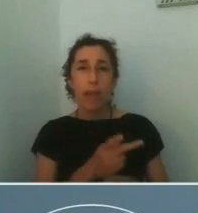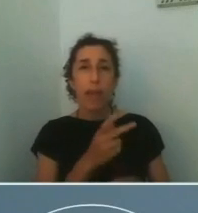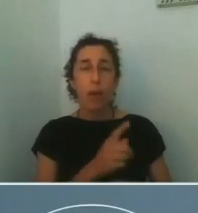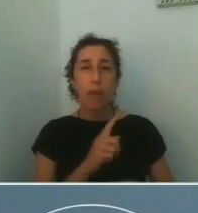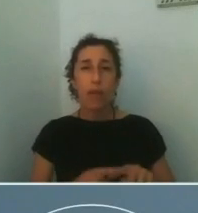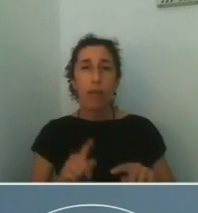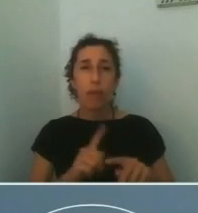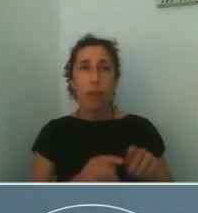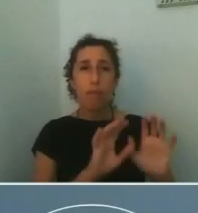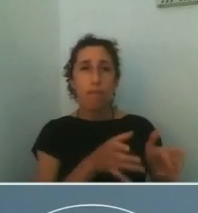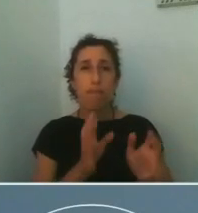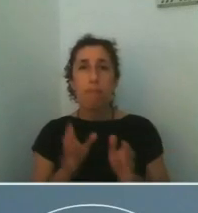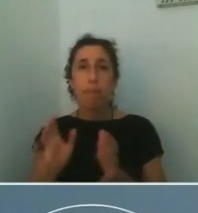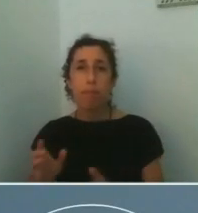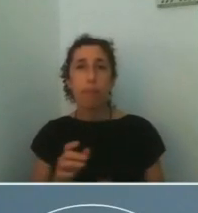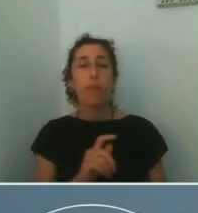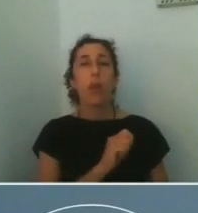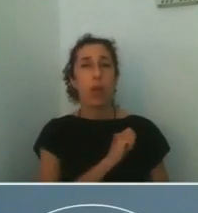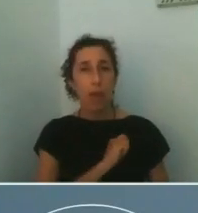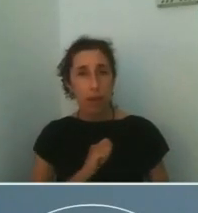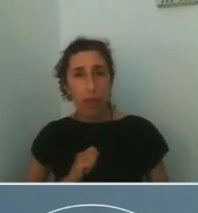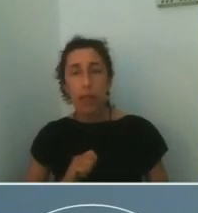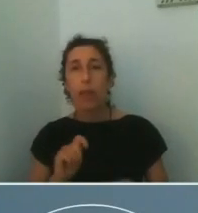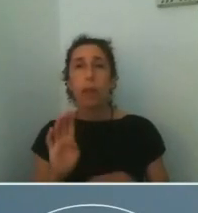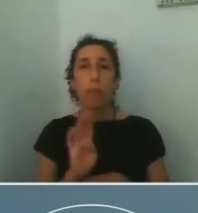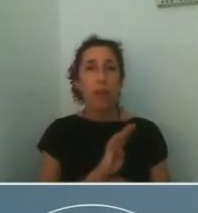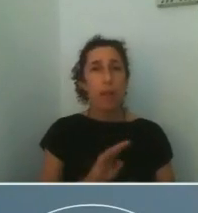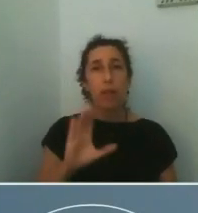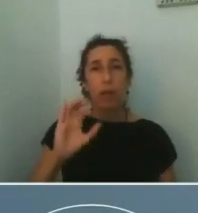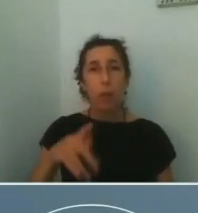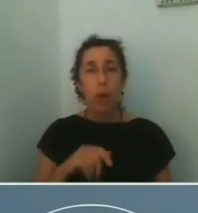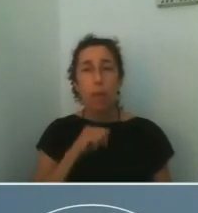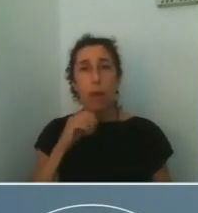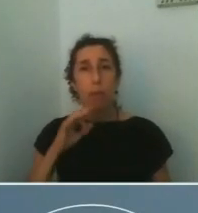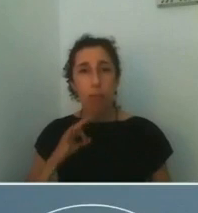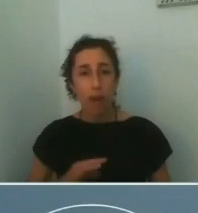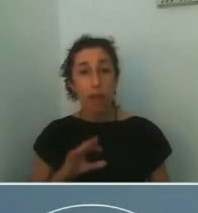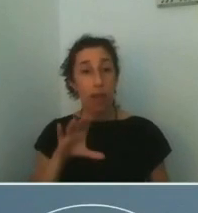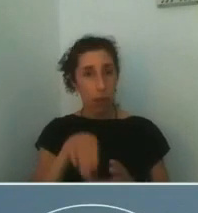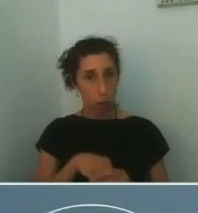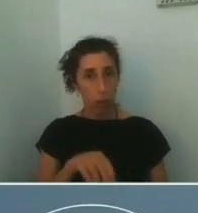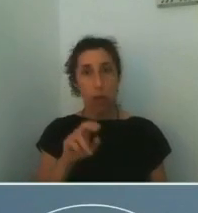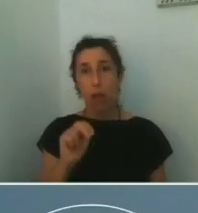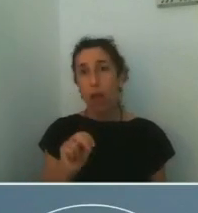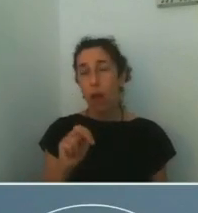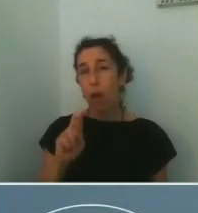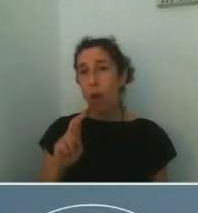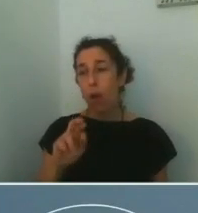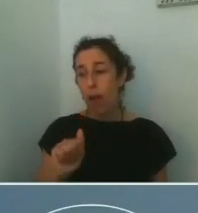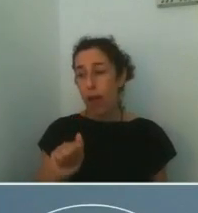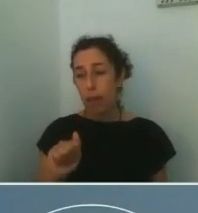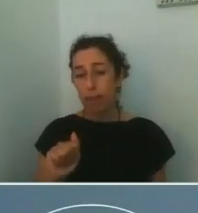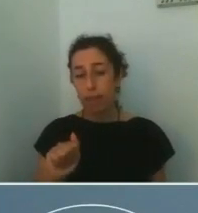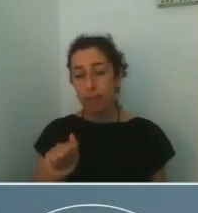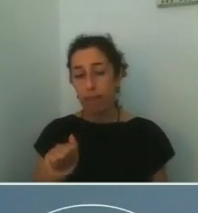what this is, but, you know, you can see why people might have that in the back of their